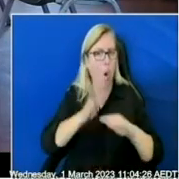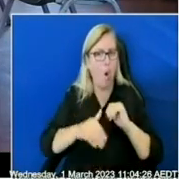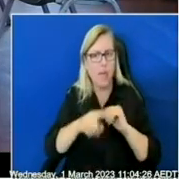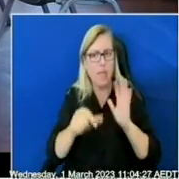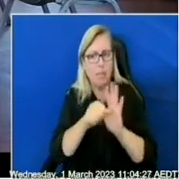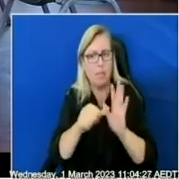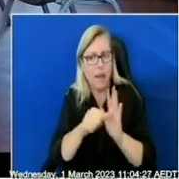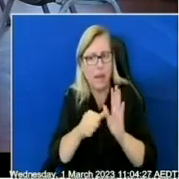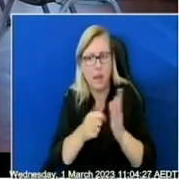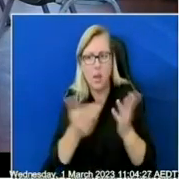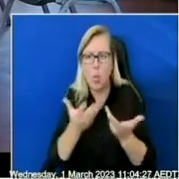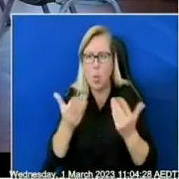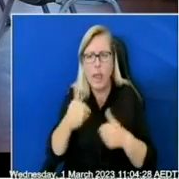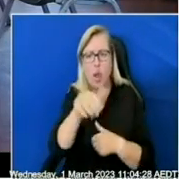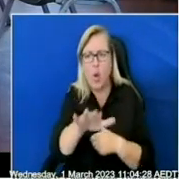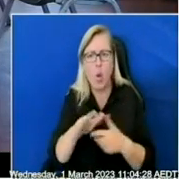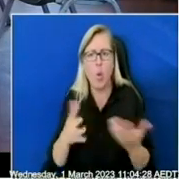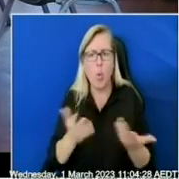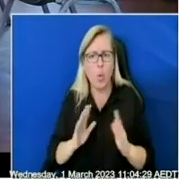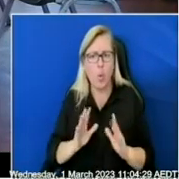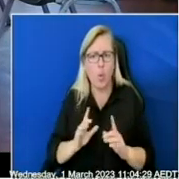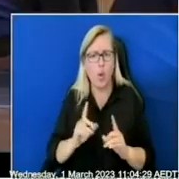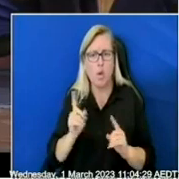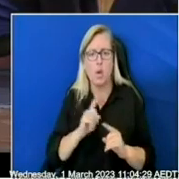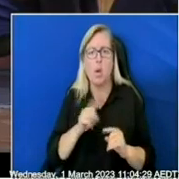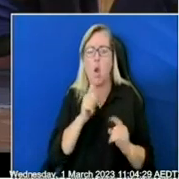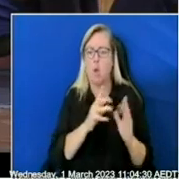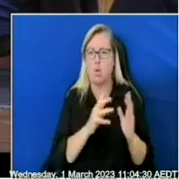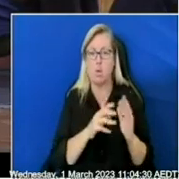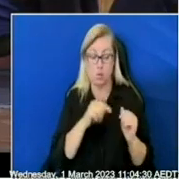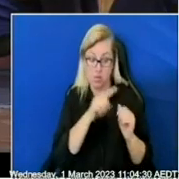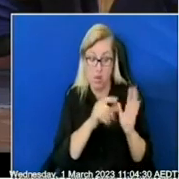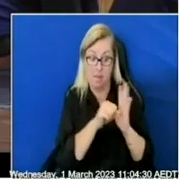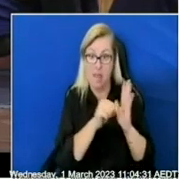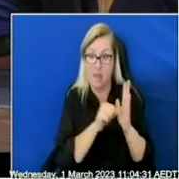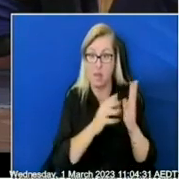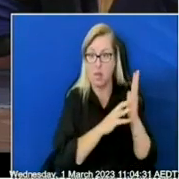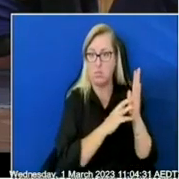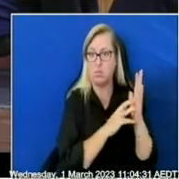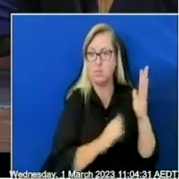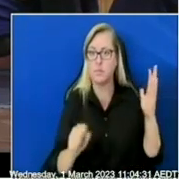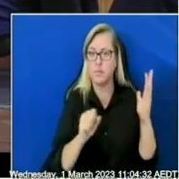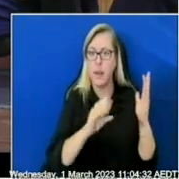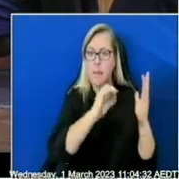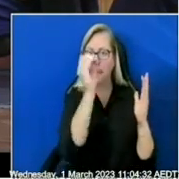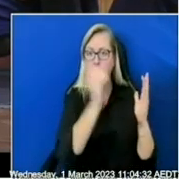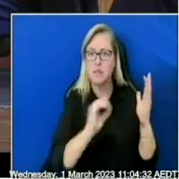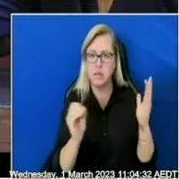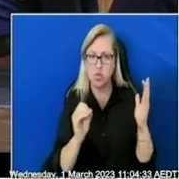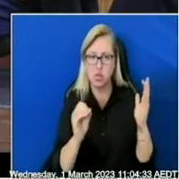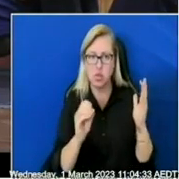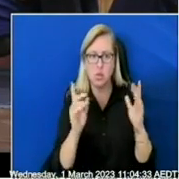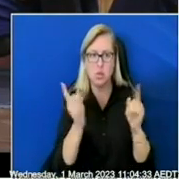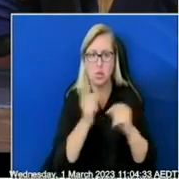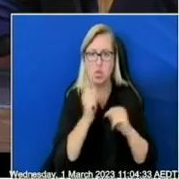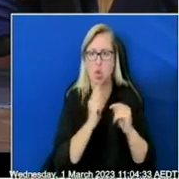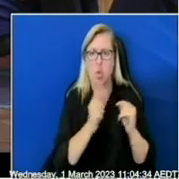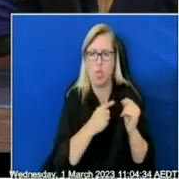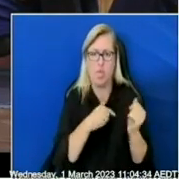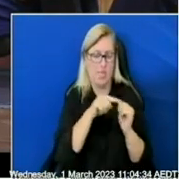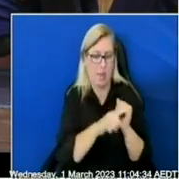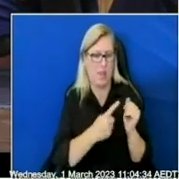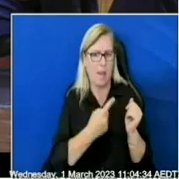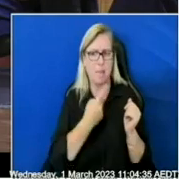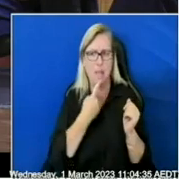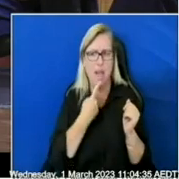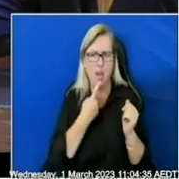took administration, they took a percentage, they took... So they get their little whatever pound, I don't know, pound, pence, threepence,